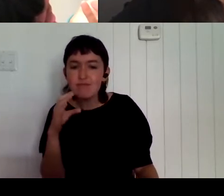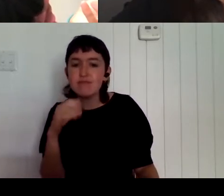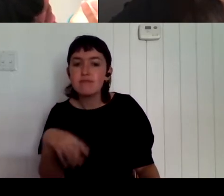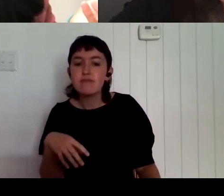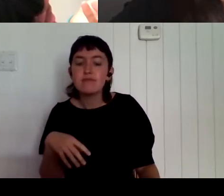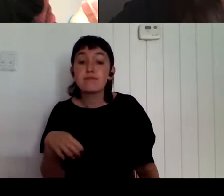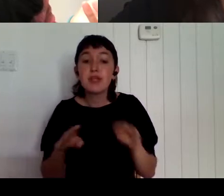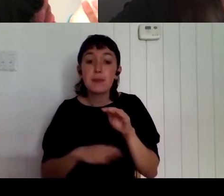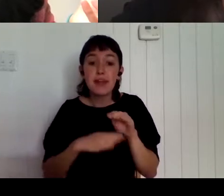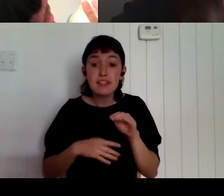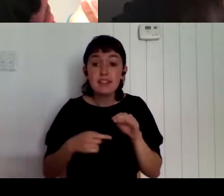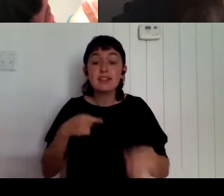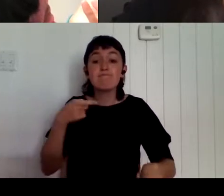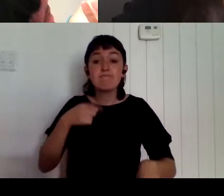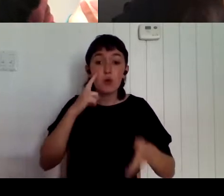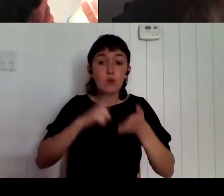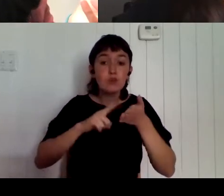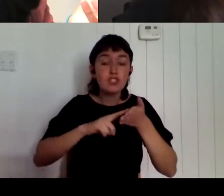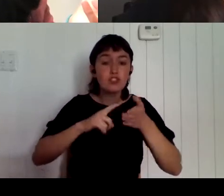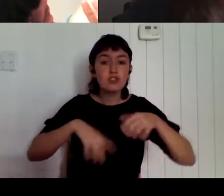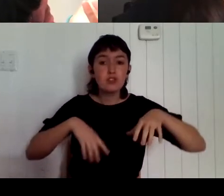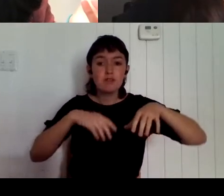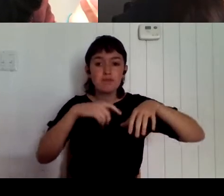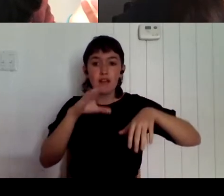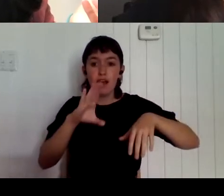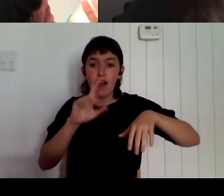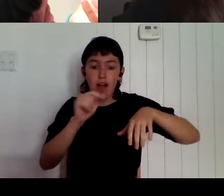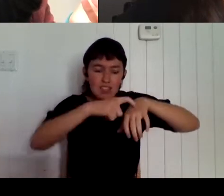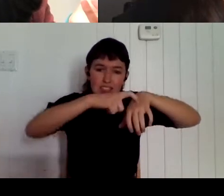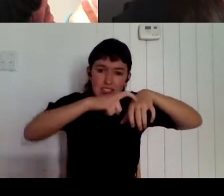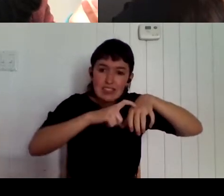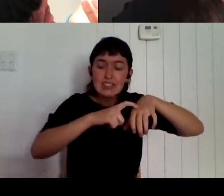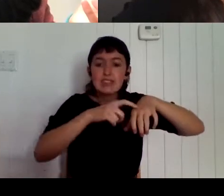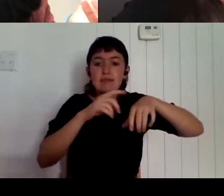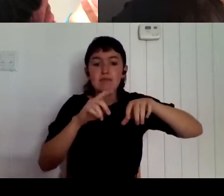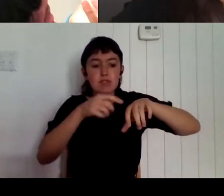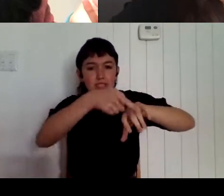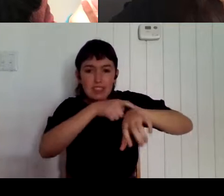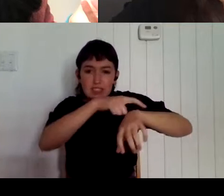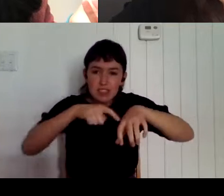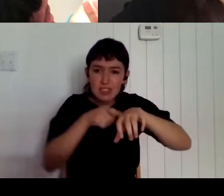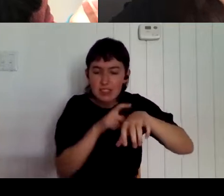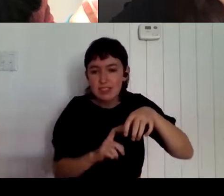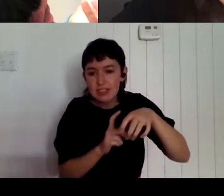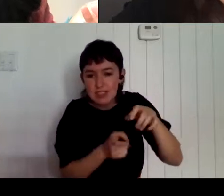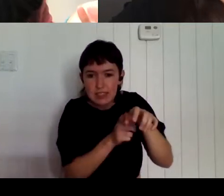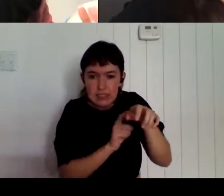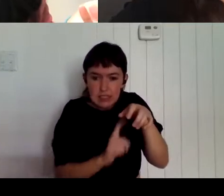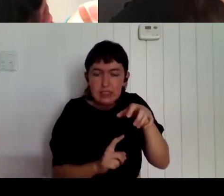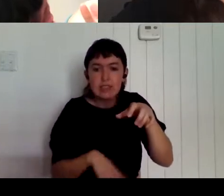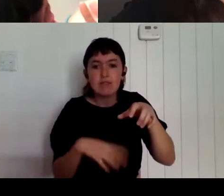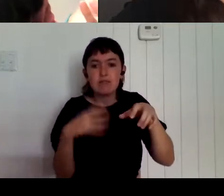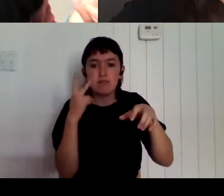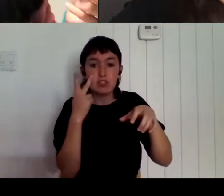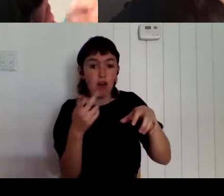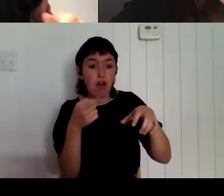through and they cut a bunch of different patterns into a jellyfish and saw how it healed.